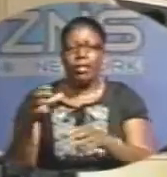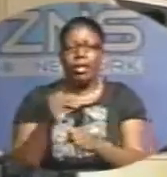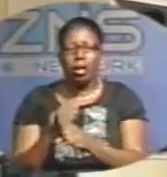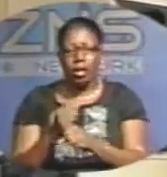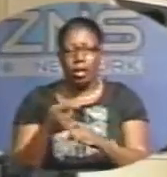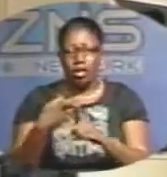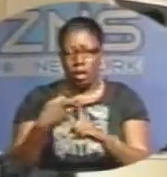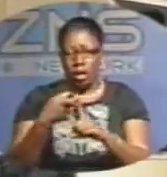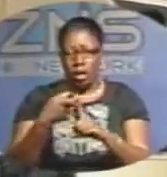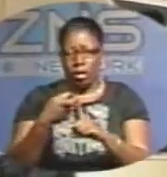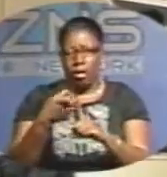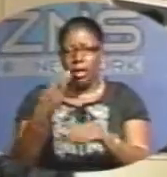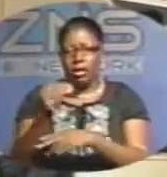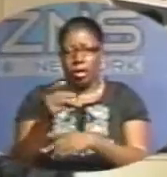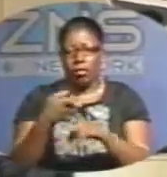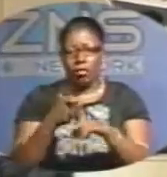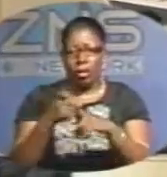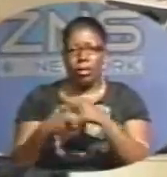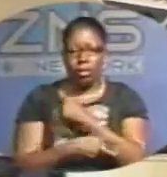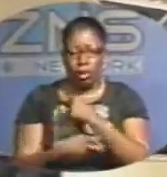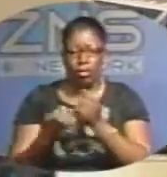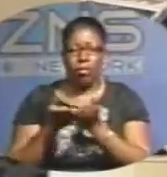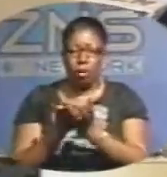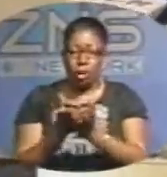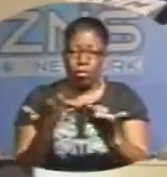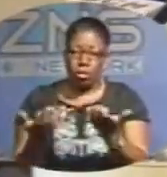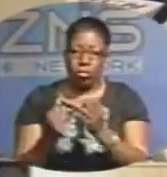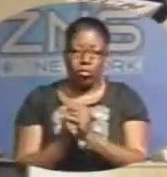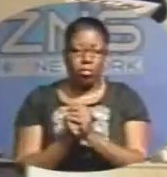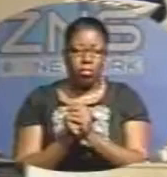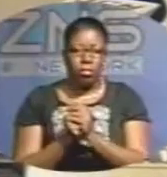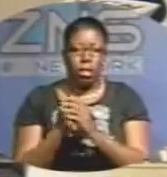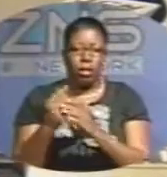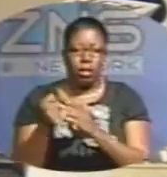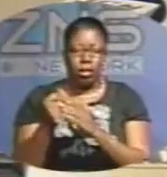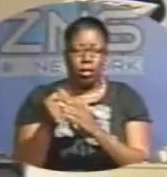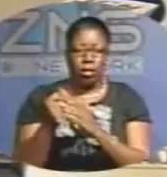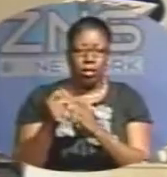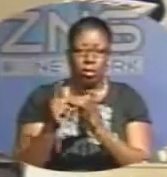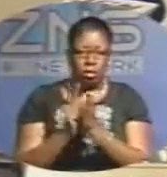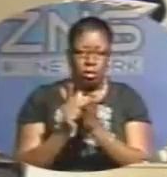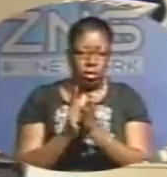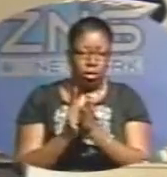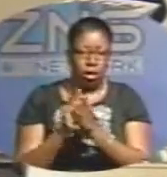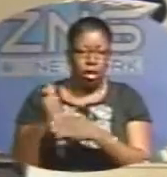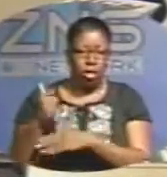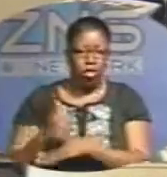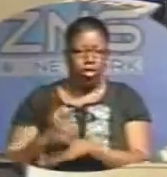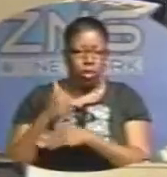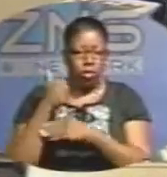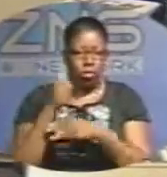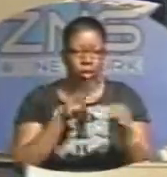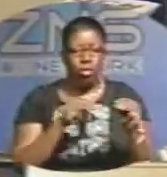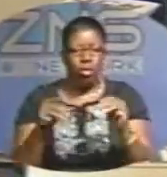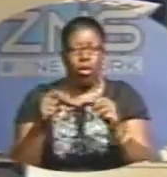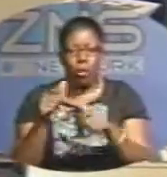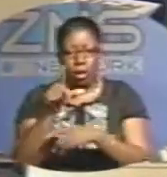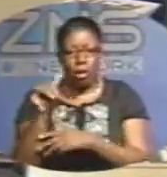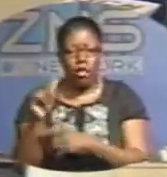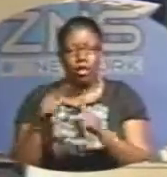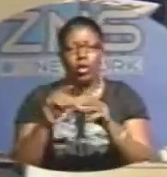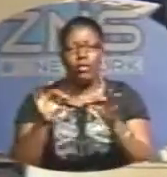and we're going to cause for the Attorney General's office to understand our deep concern and move with haste to try to fix